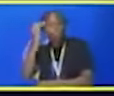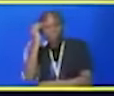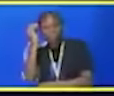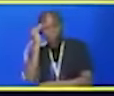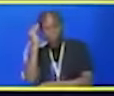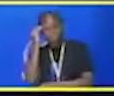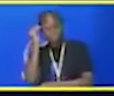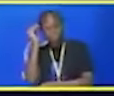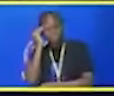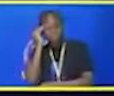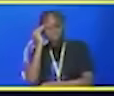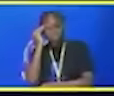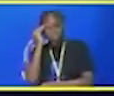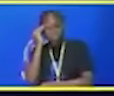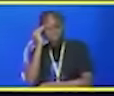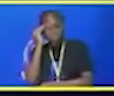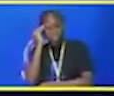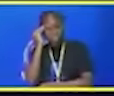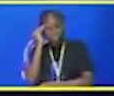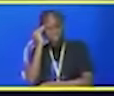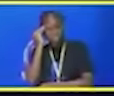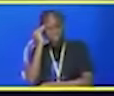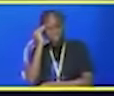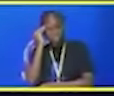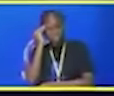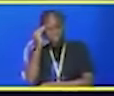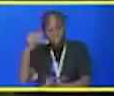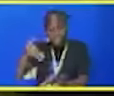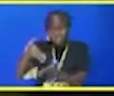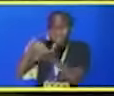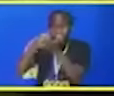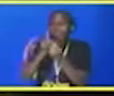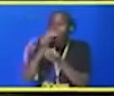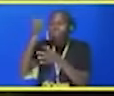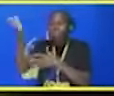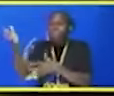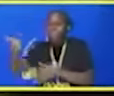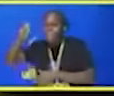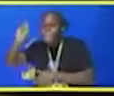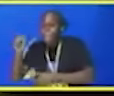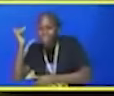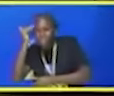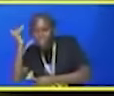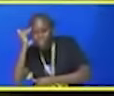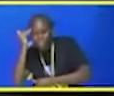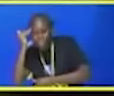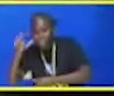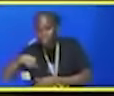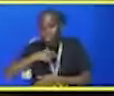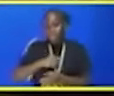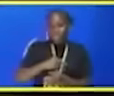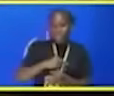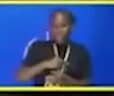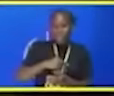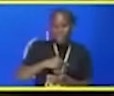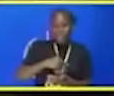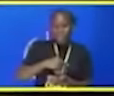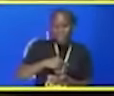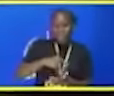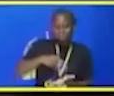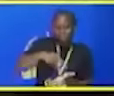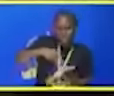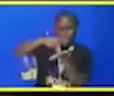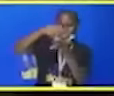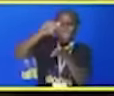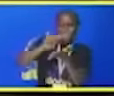key expression is ought to know. There is a standard of spiritual knowledge that controls the results